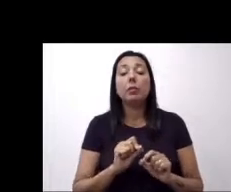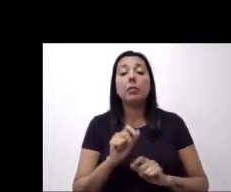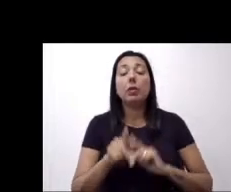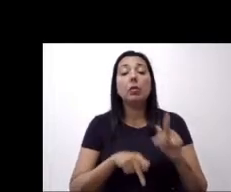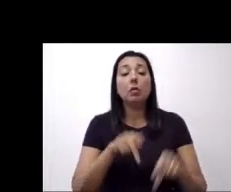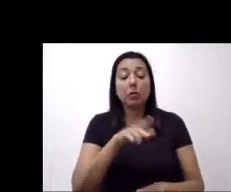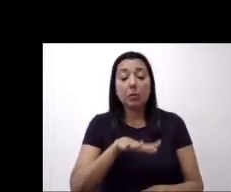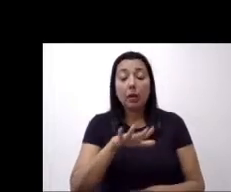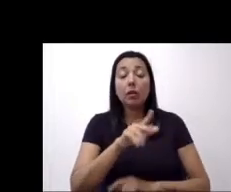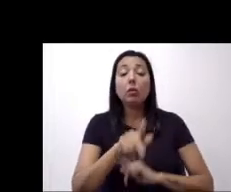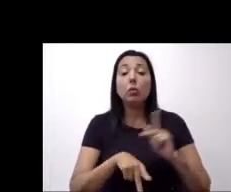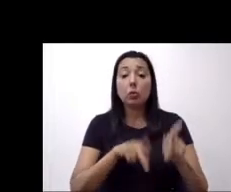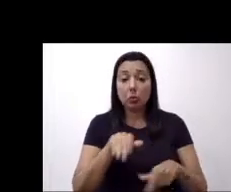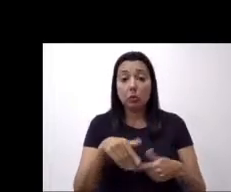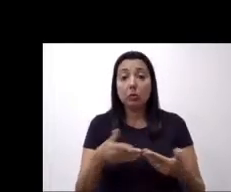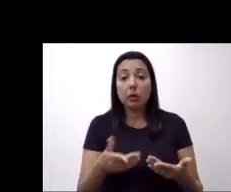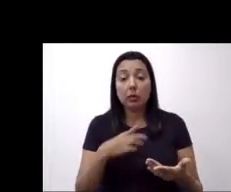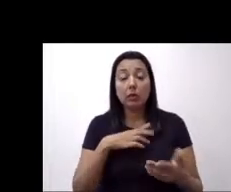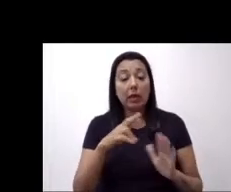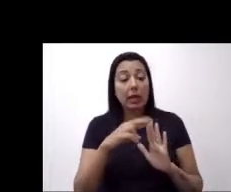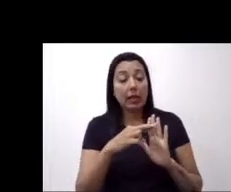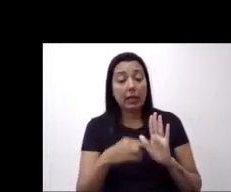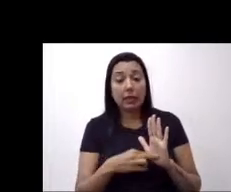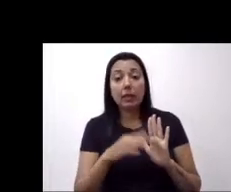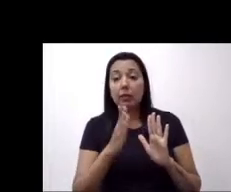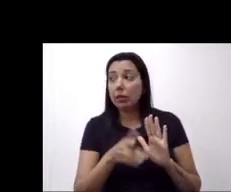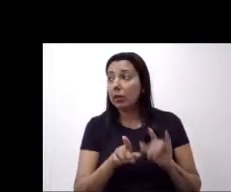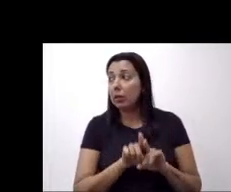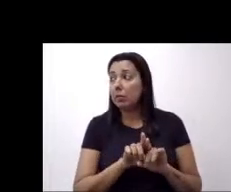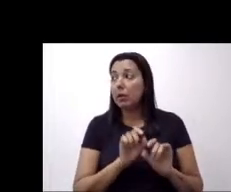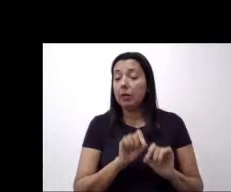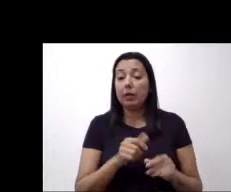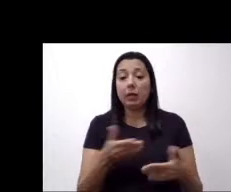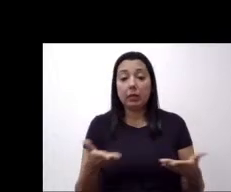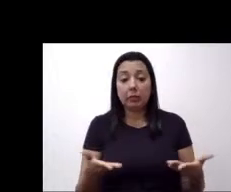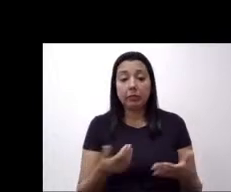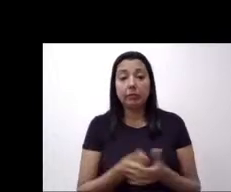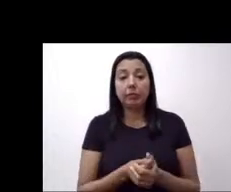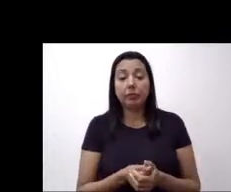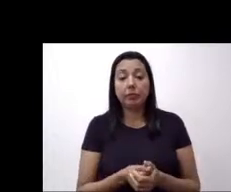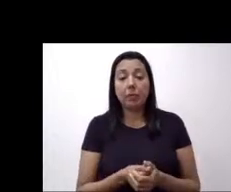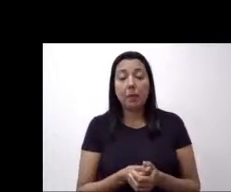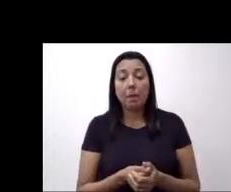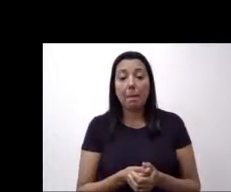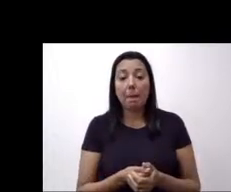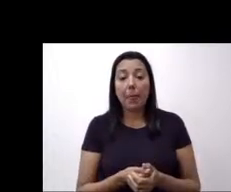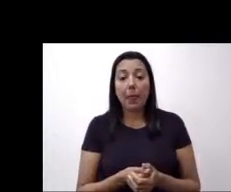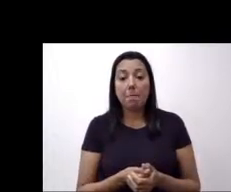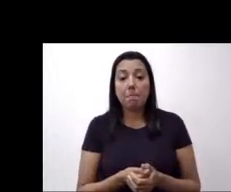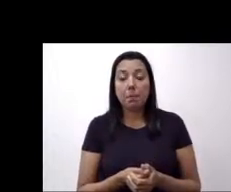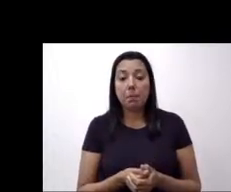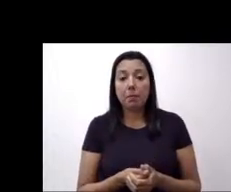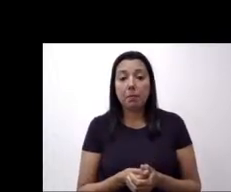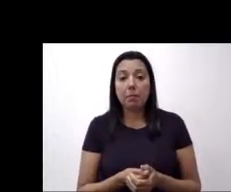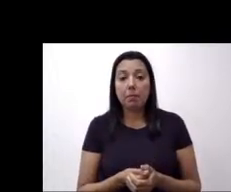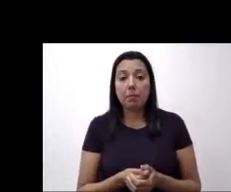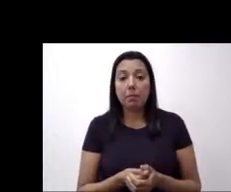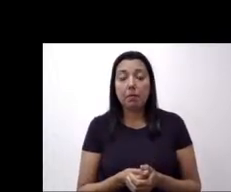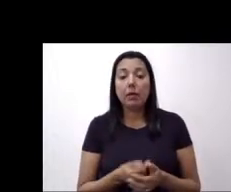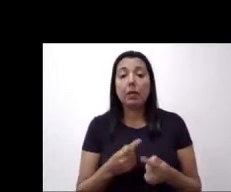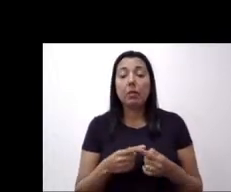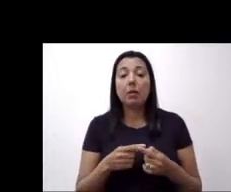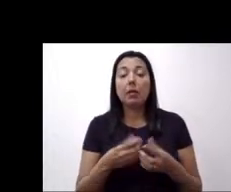not the same. The experts have not the power in this public space, and this solution disappear, be